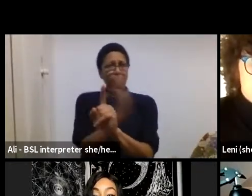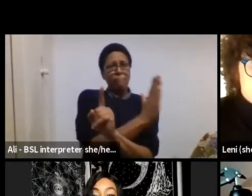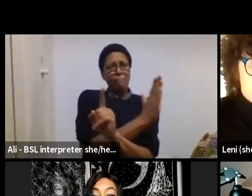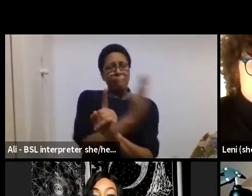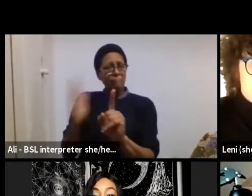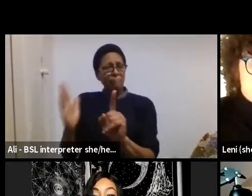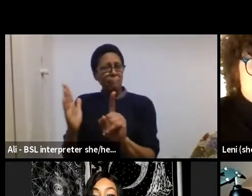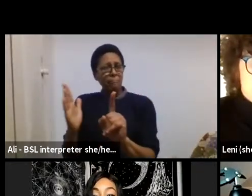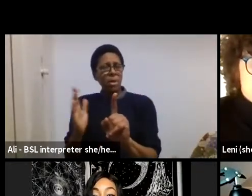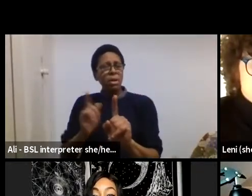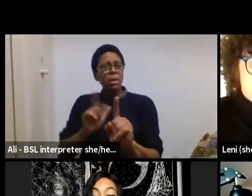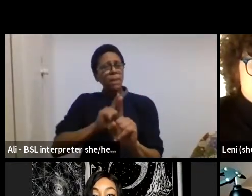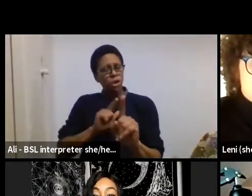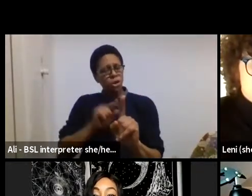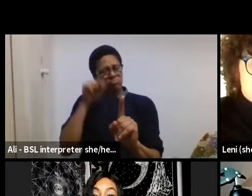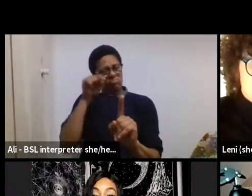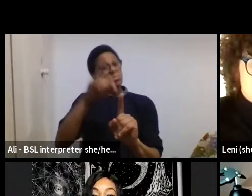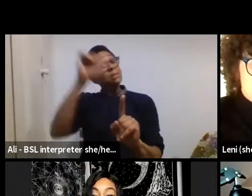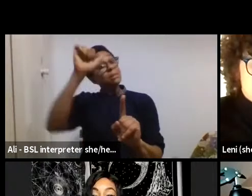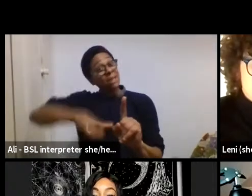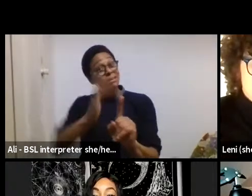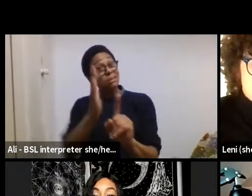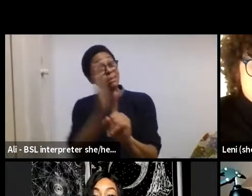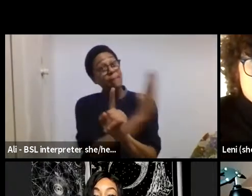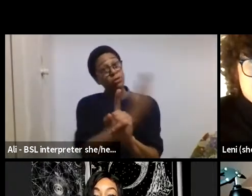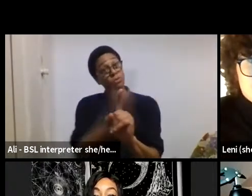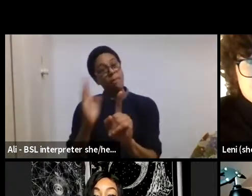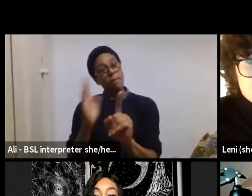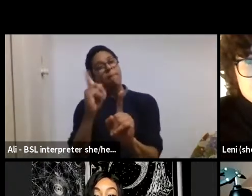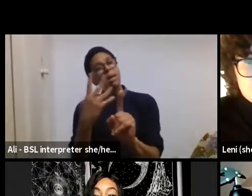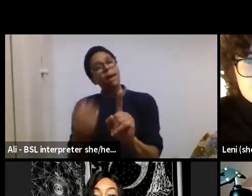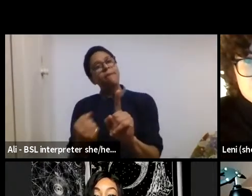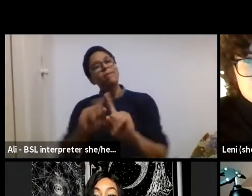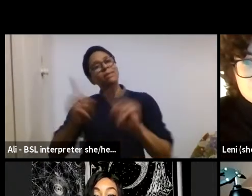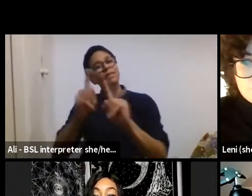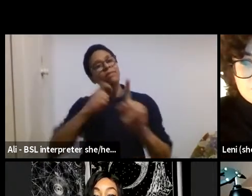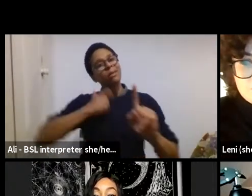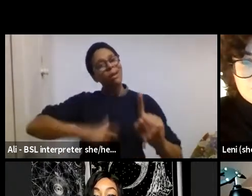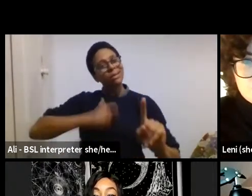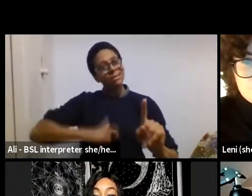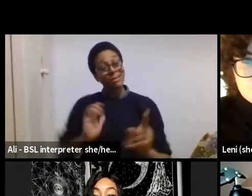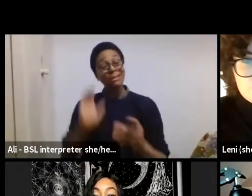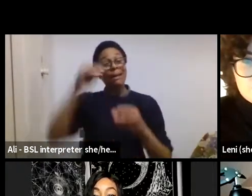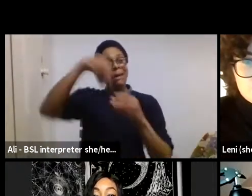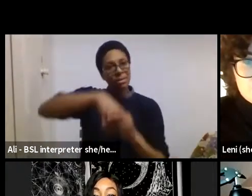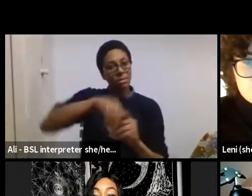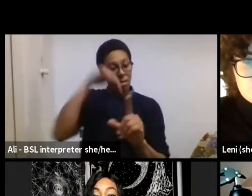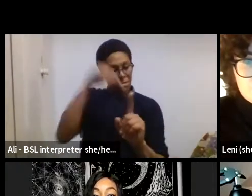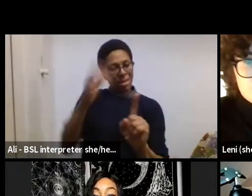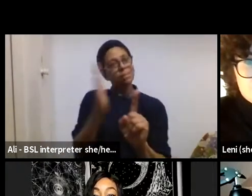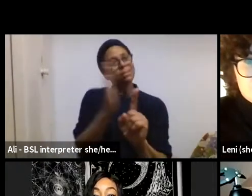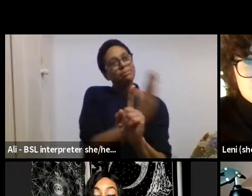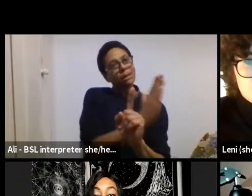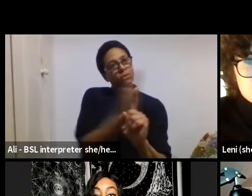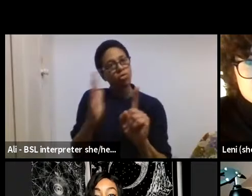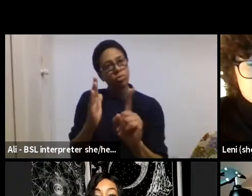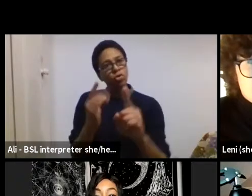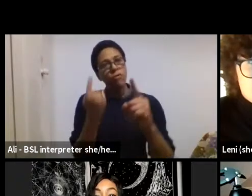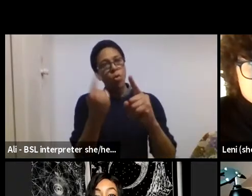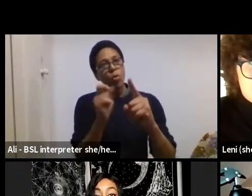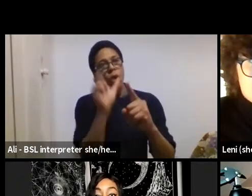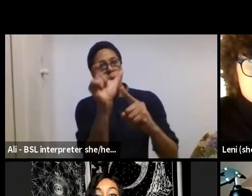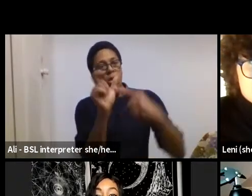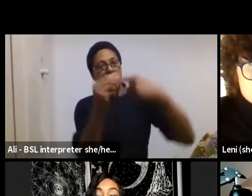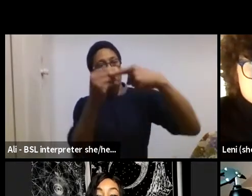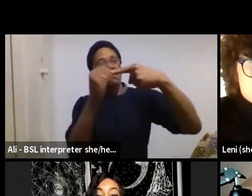identities intersecting with it. I think people are still, you know, there's still a sort of almost like, there's something wrong with me